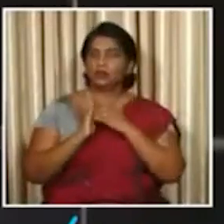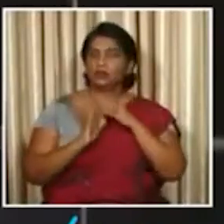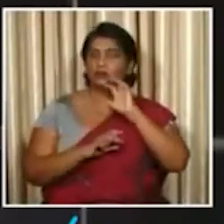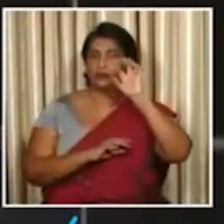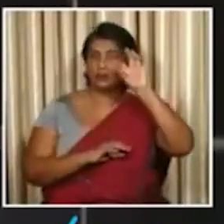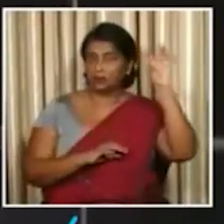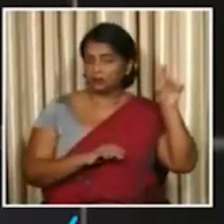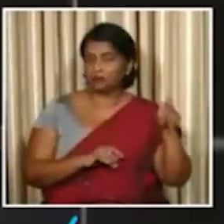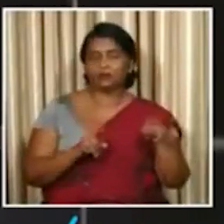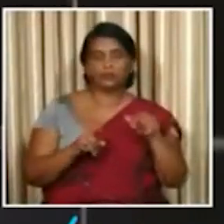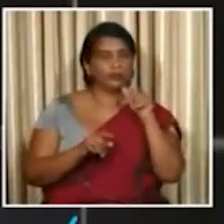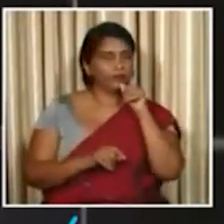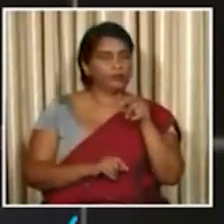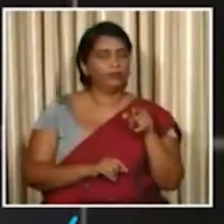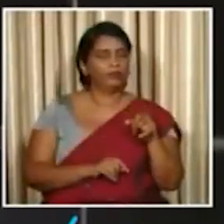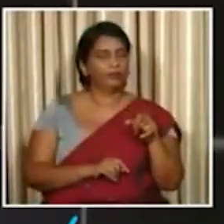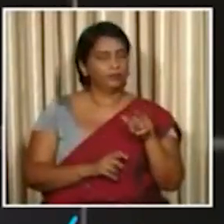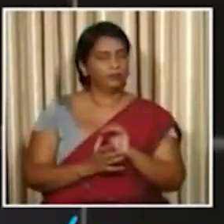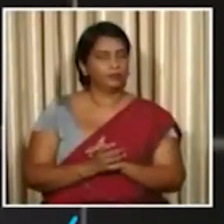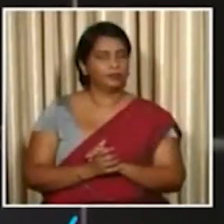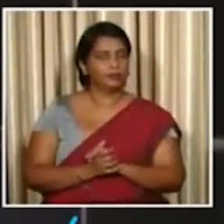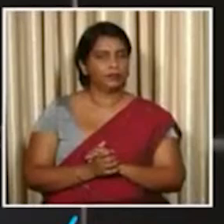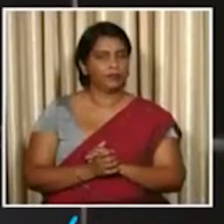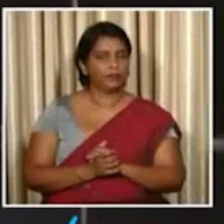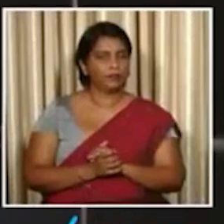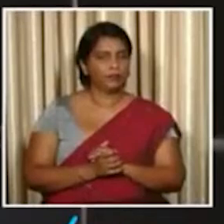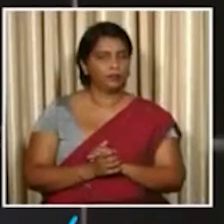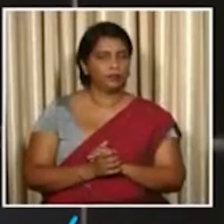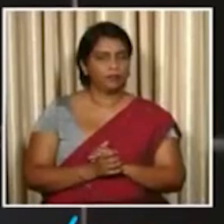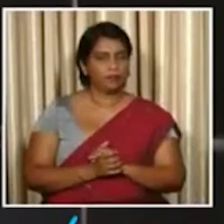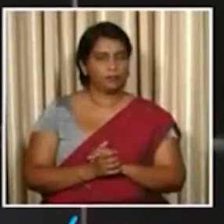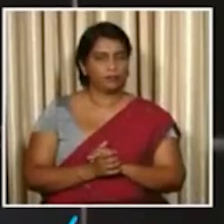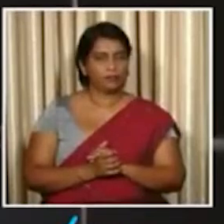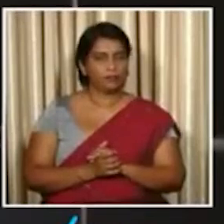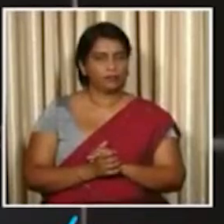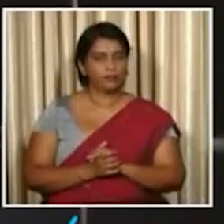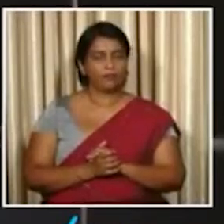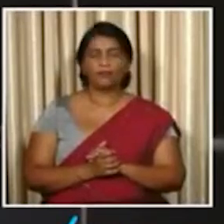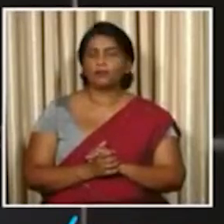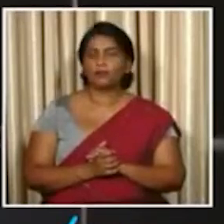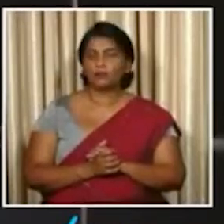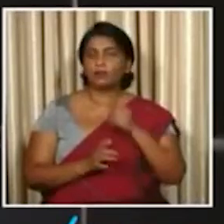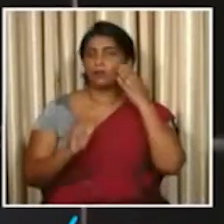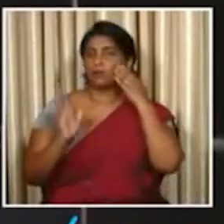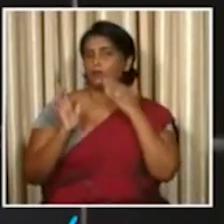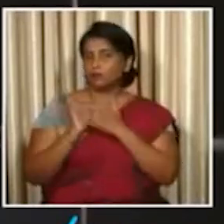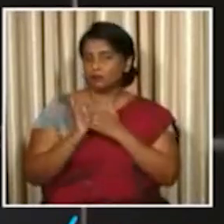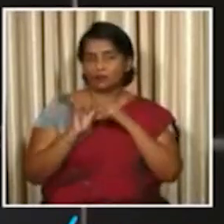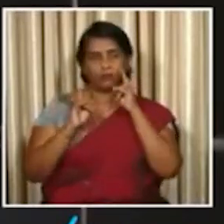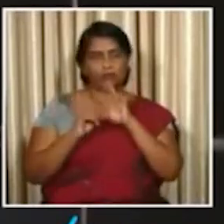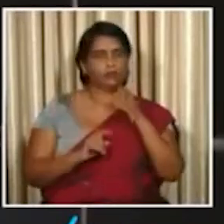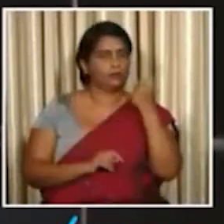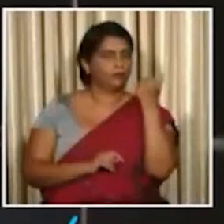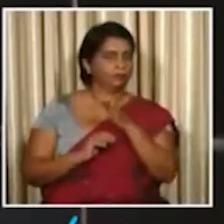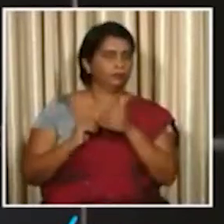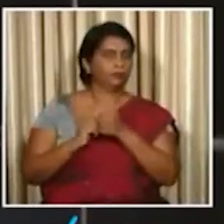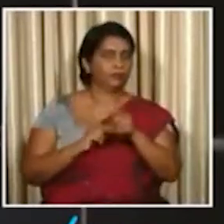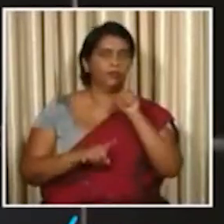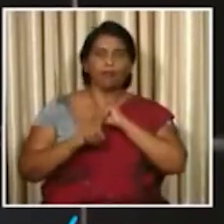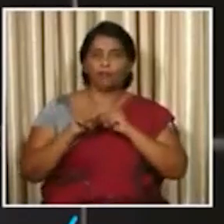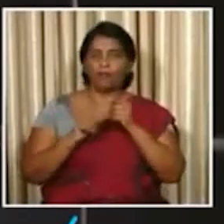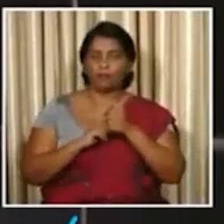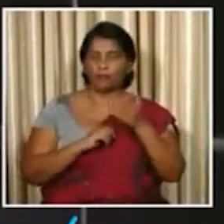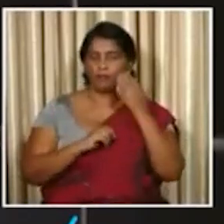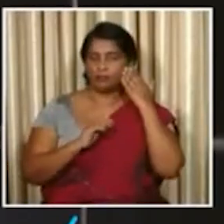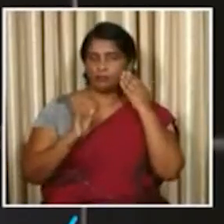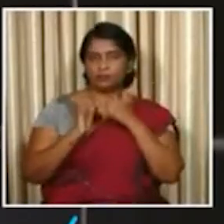unconscious actions and to condemn them, these outrageous violations of international law and laws of